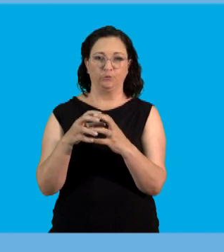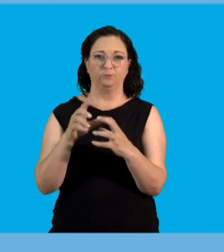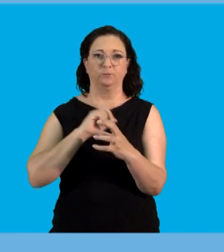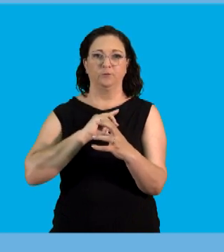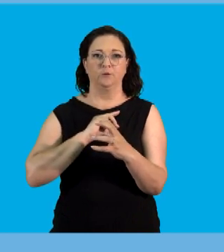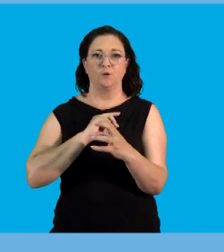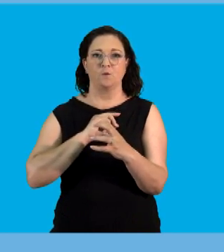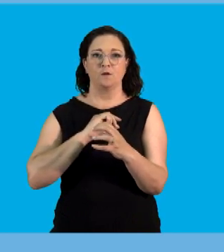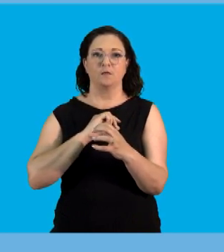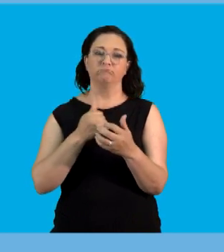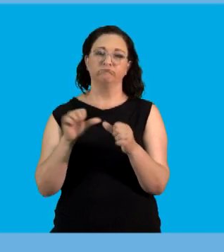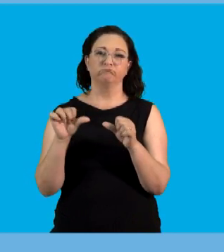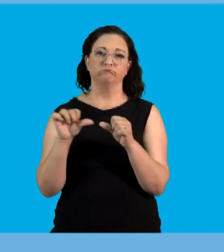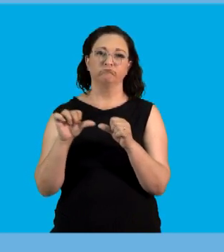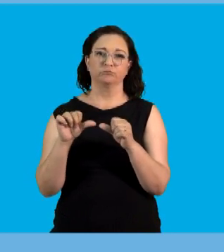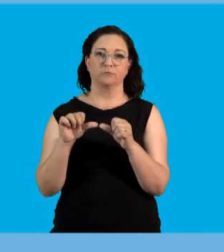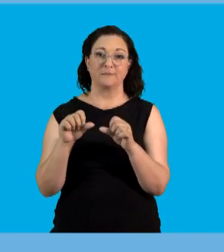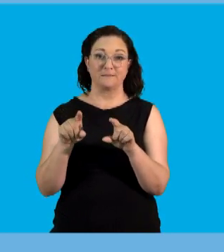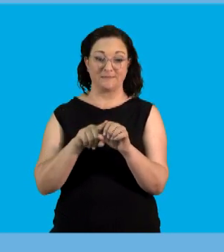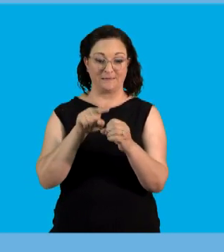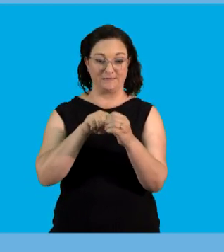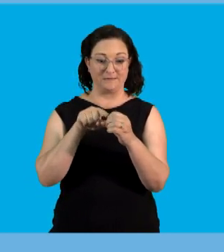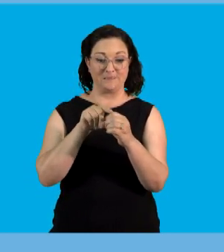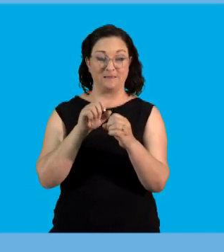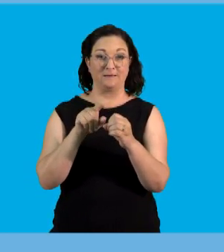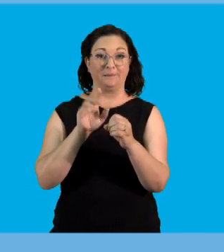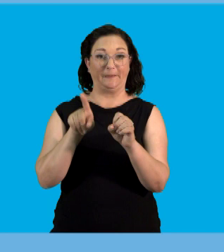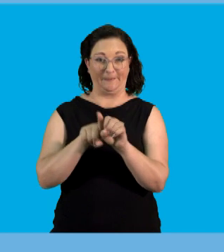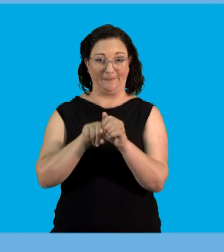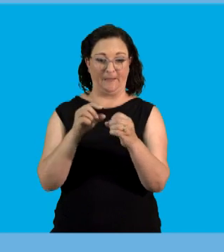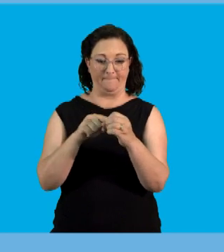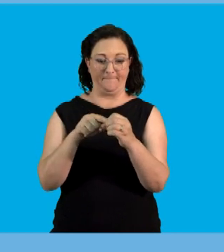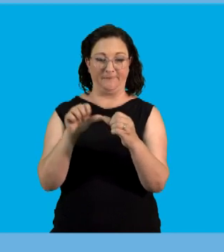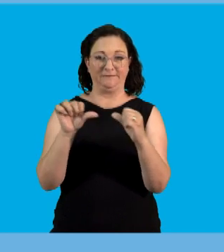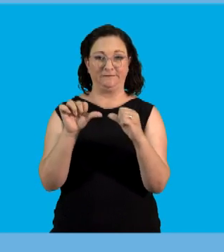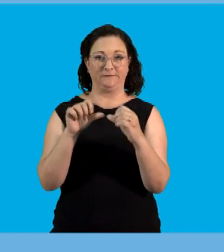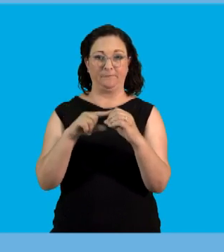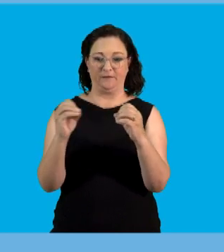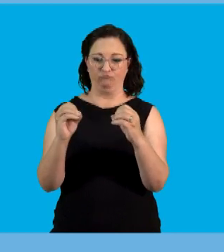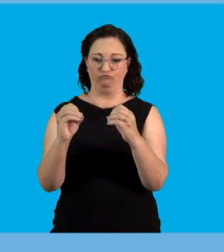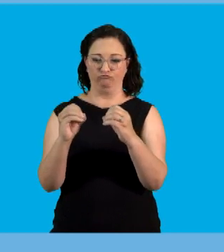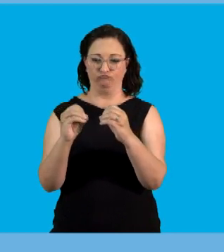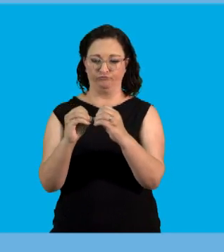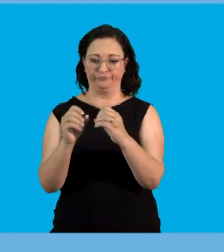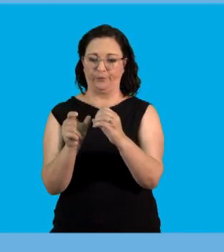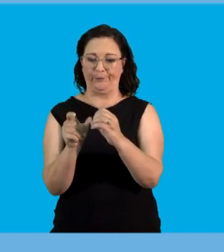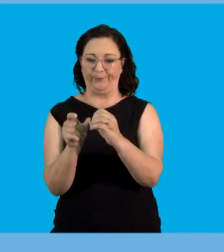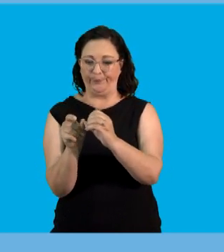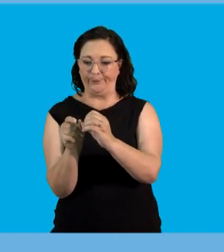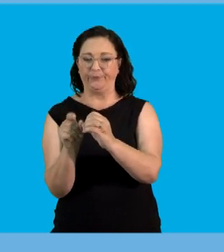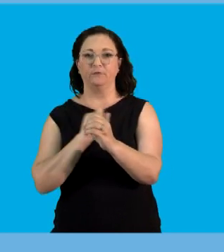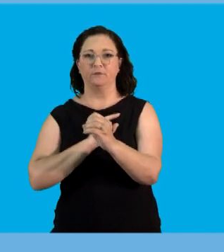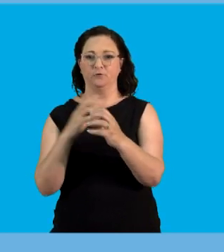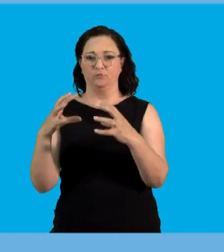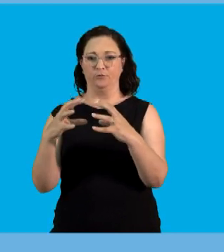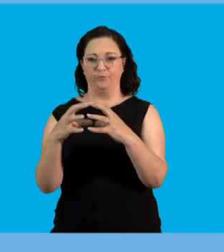So the size of the particles remain the same, but the spaces between the particles is going to decrease, which therefore means that the